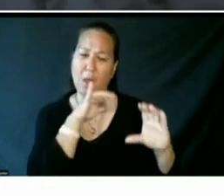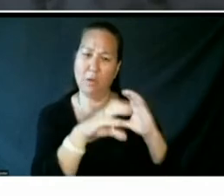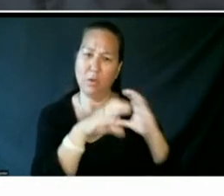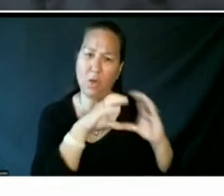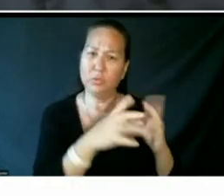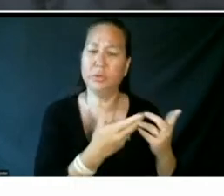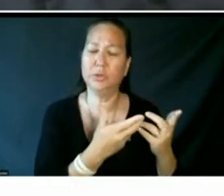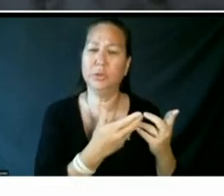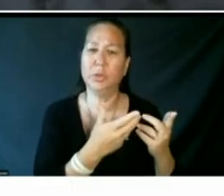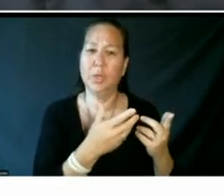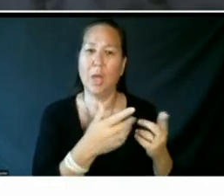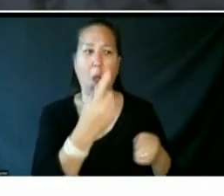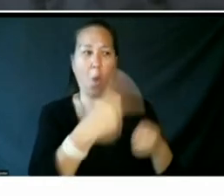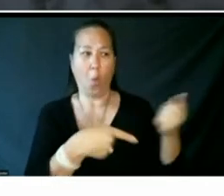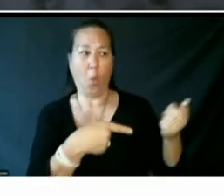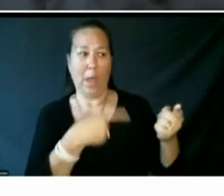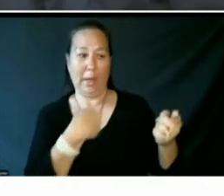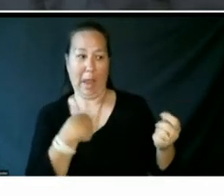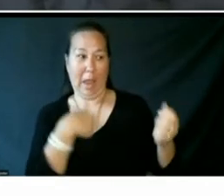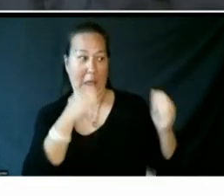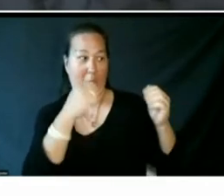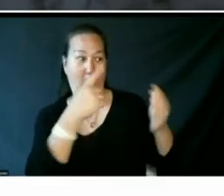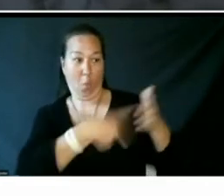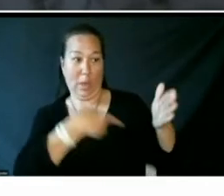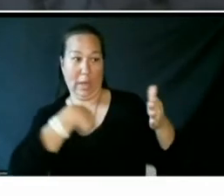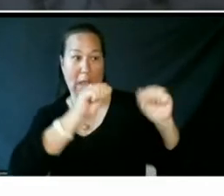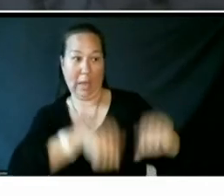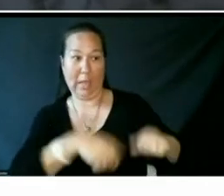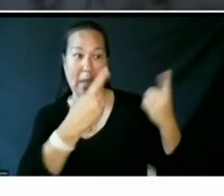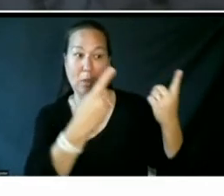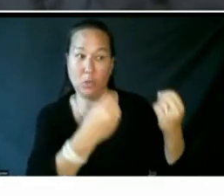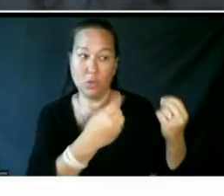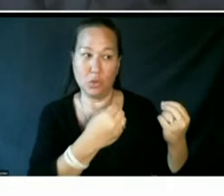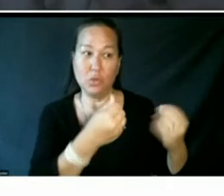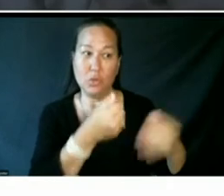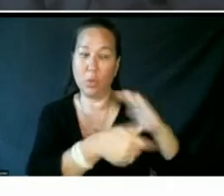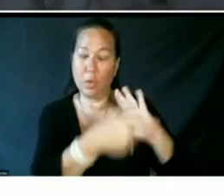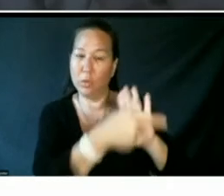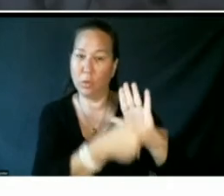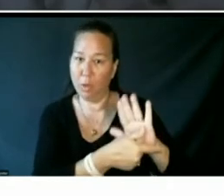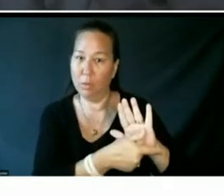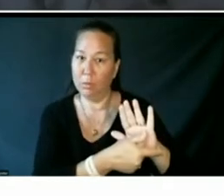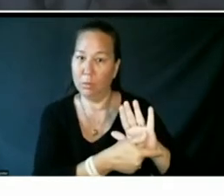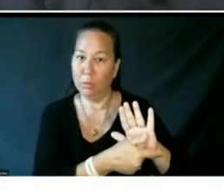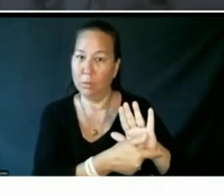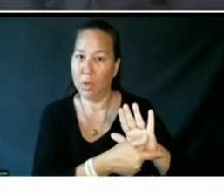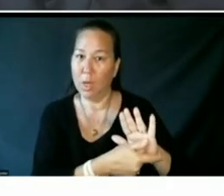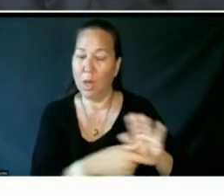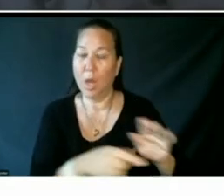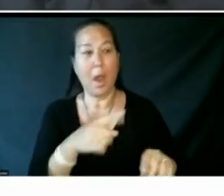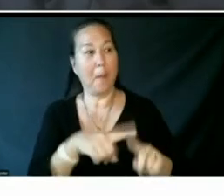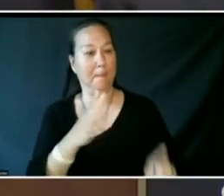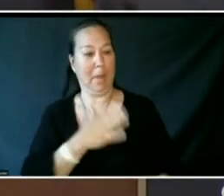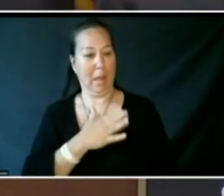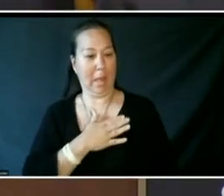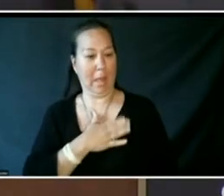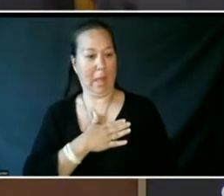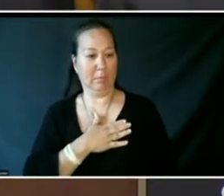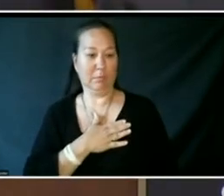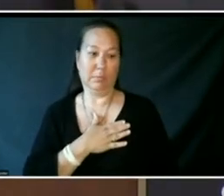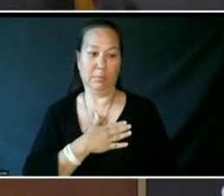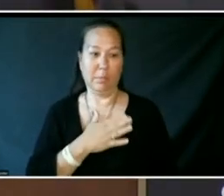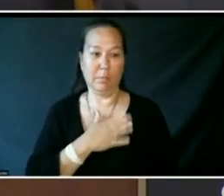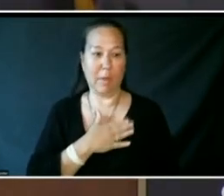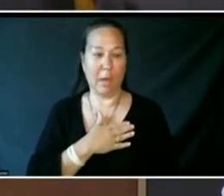not legally do, and I can't go into session in Arizona unilaterally or on my sole prerogative. In this meeting or at any other